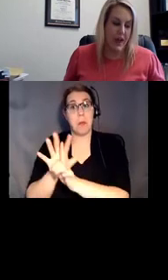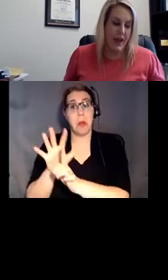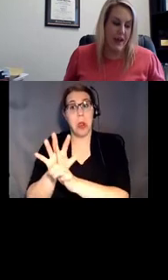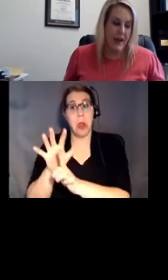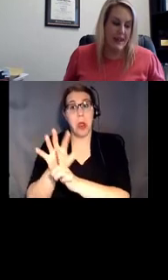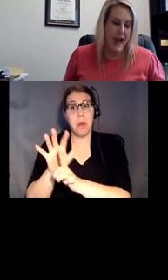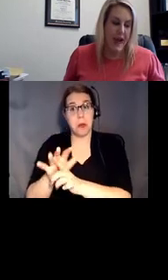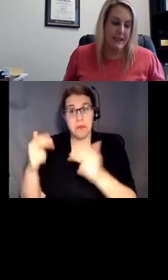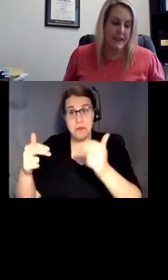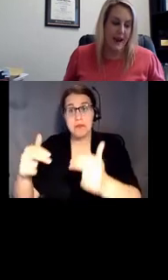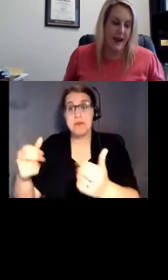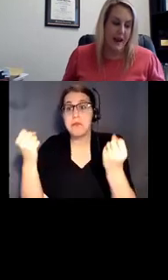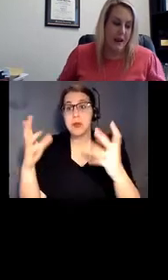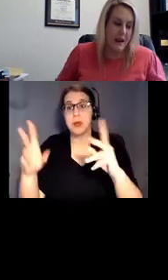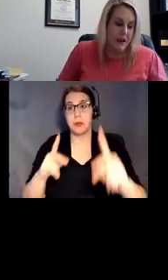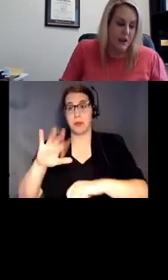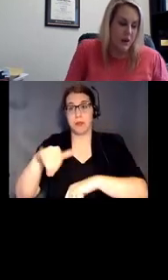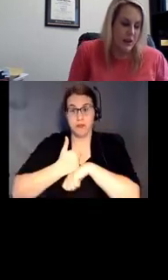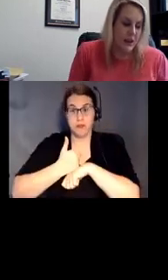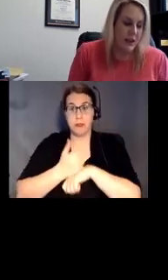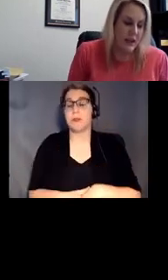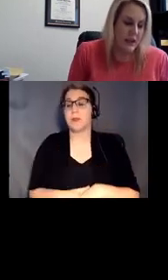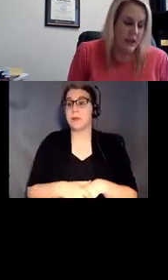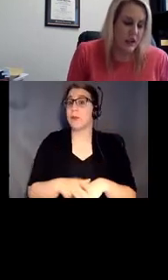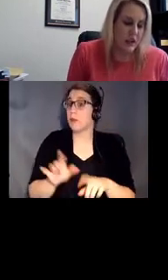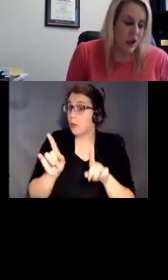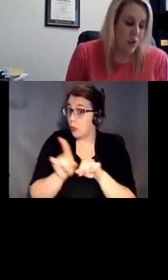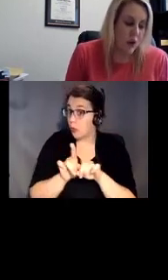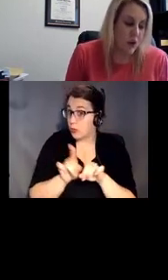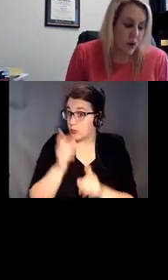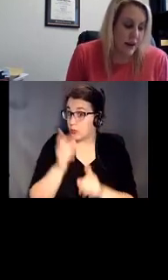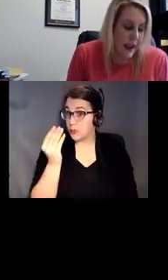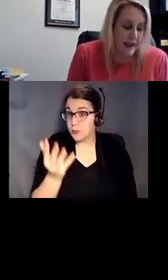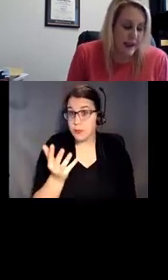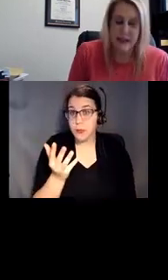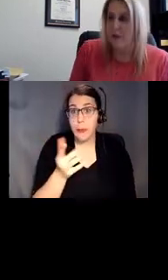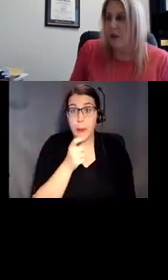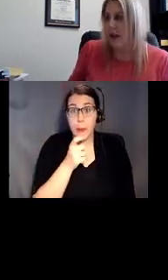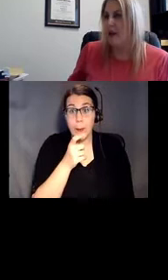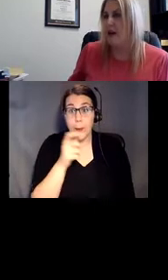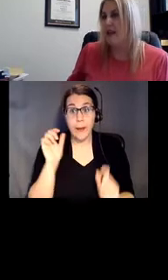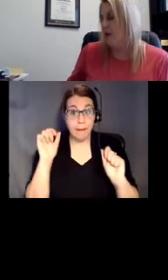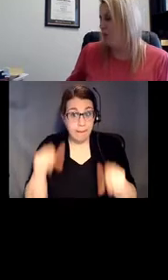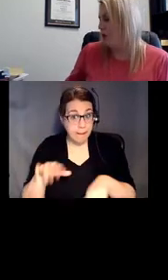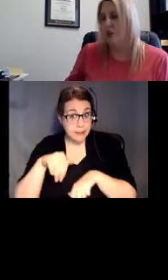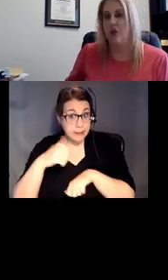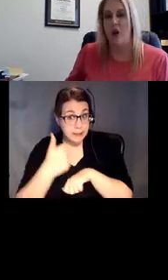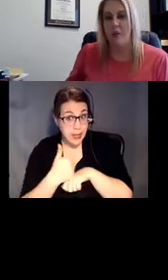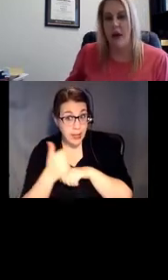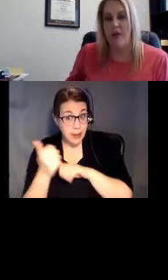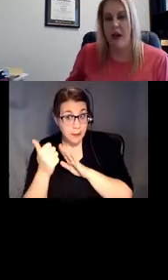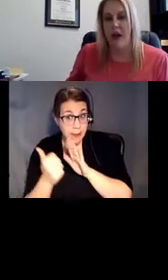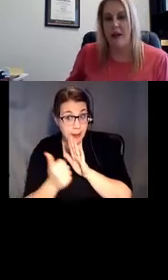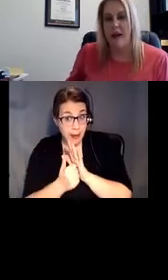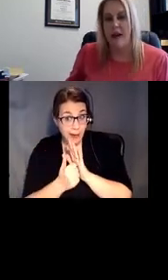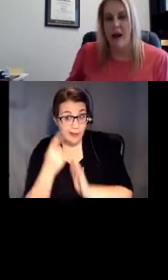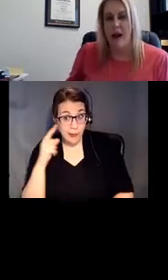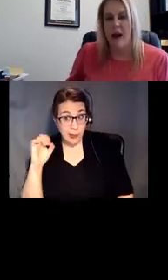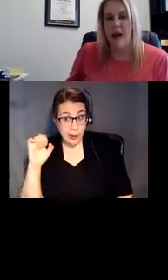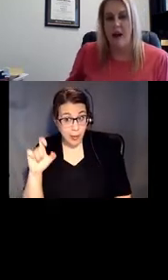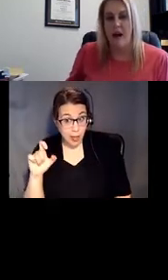also say that, you know, who can create an ABLE account, and I think that we're going to talk about